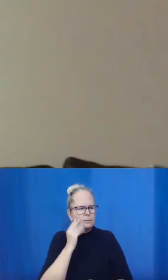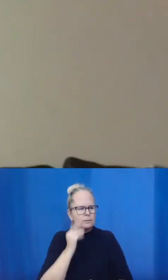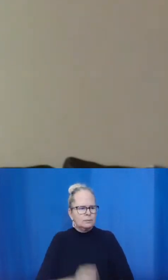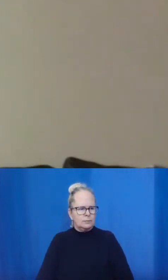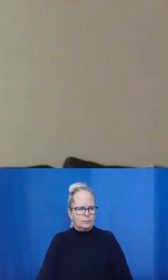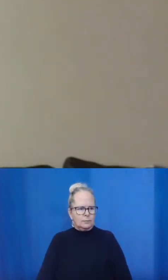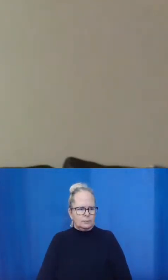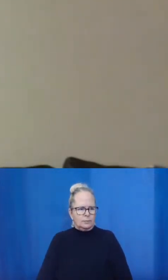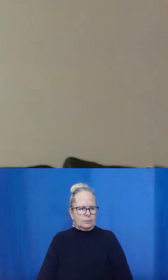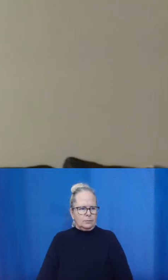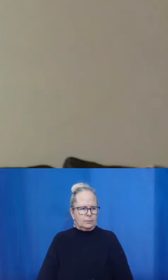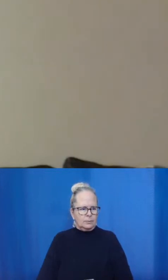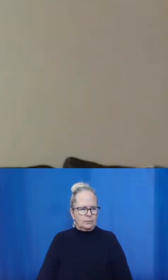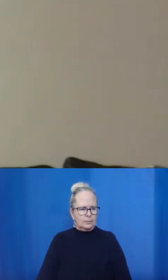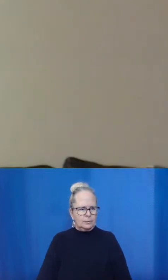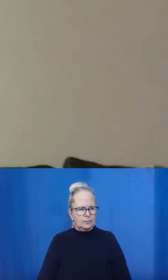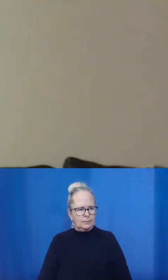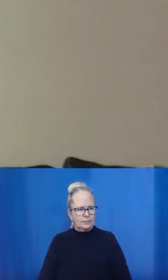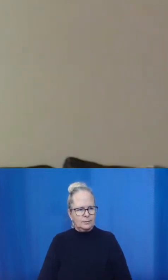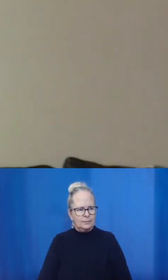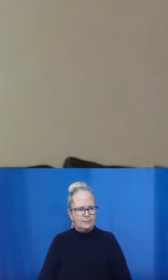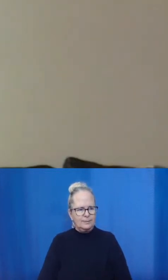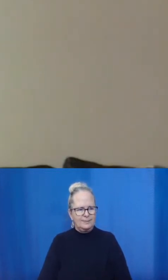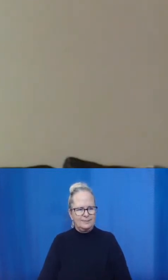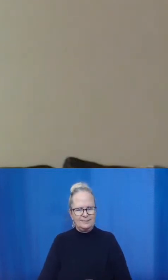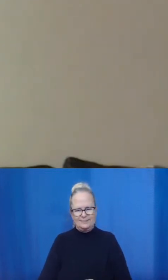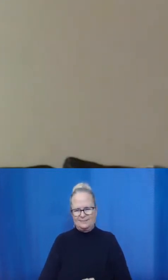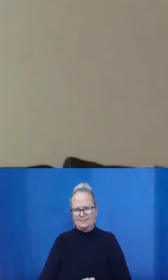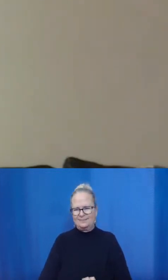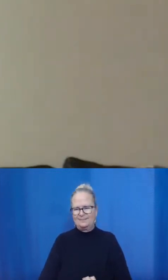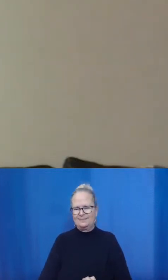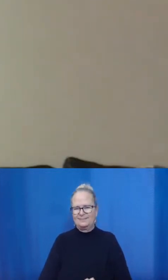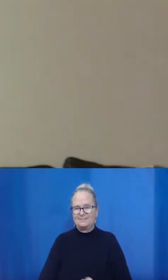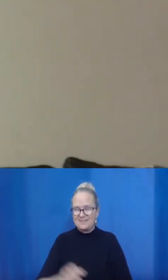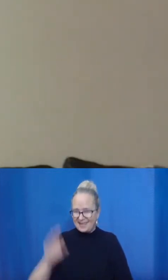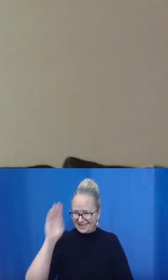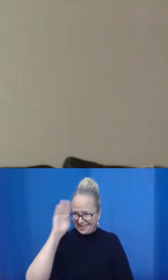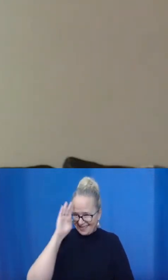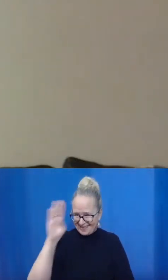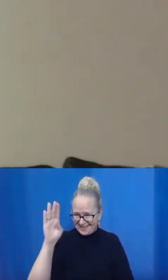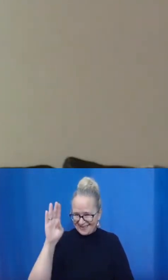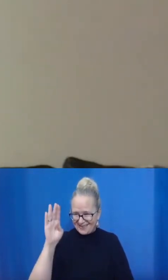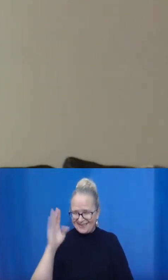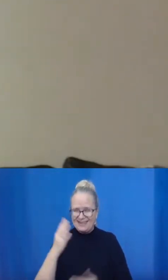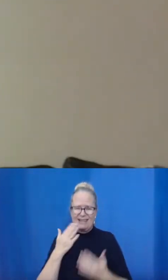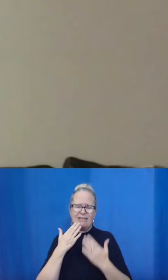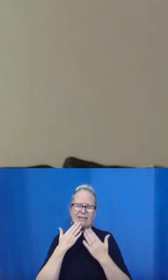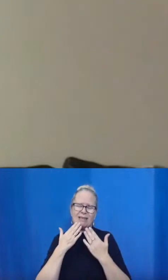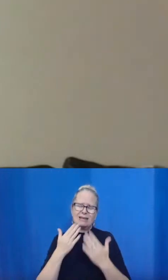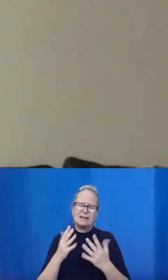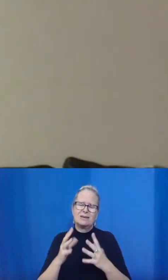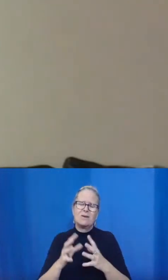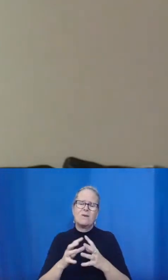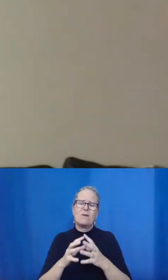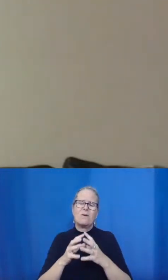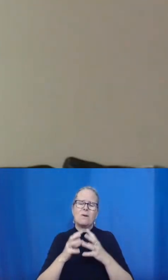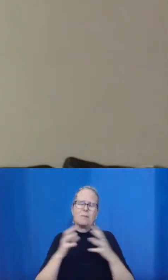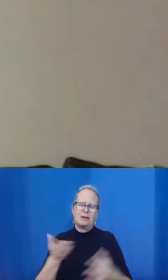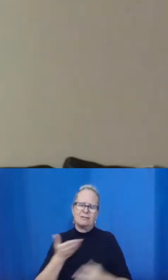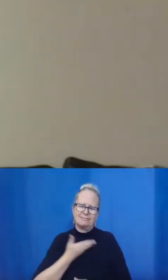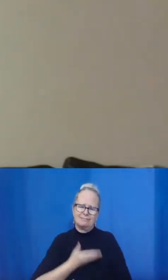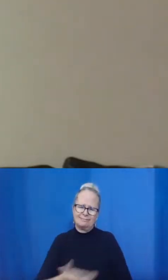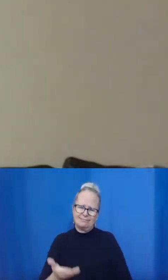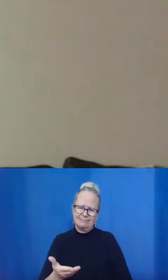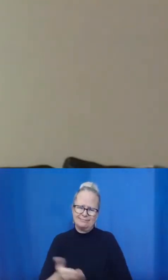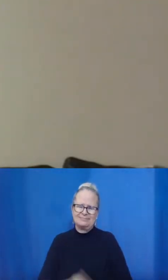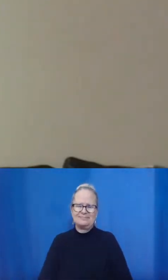Very good overview of how COVID-19 has impacted cancer as a